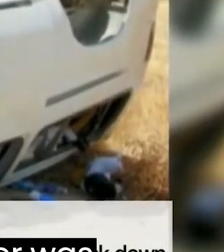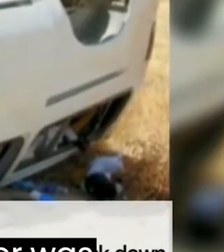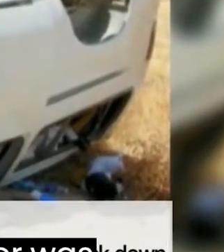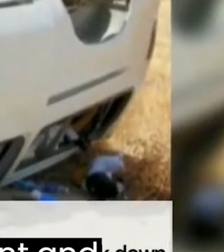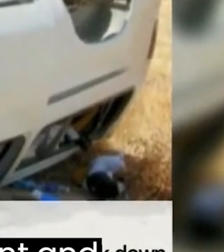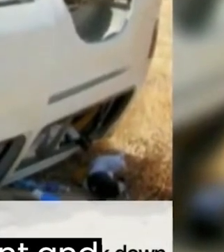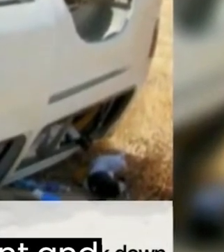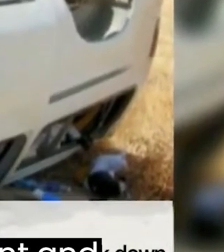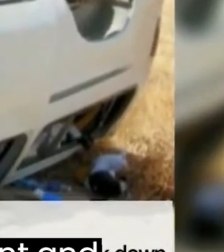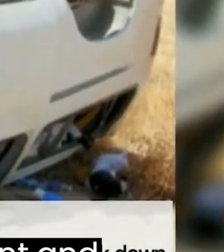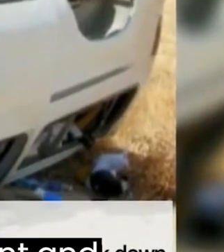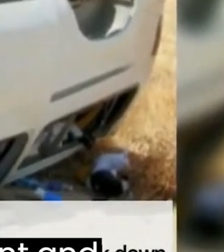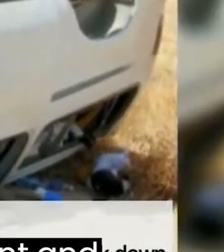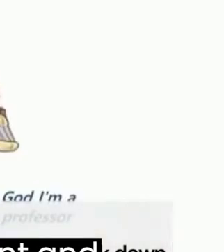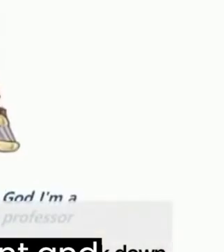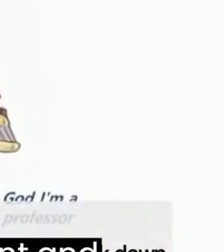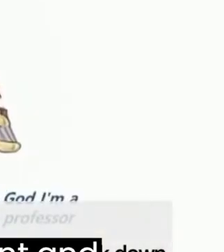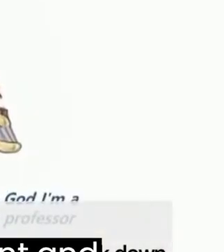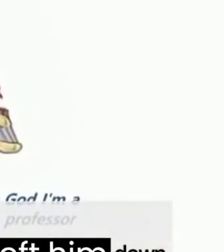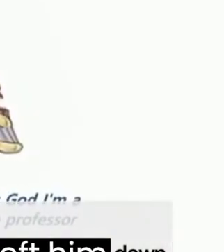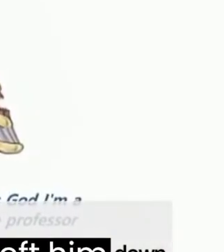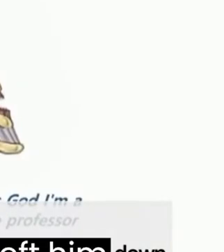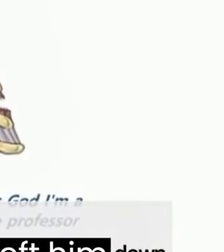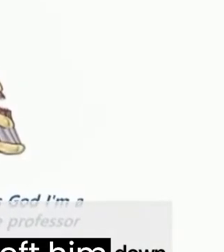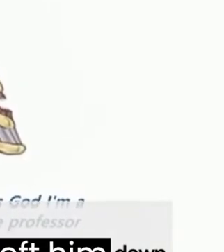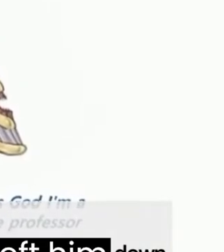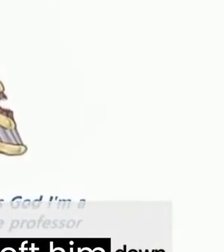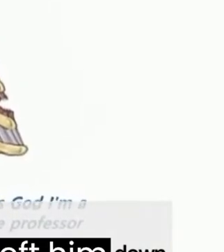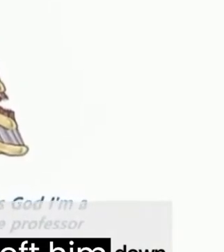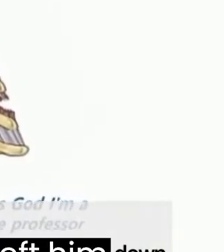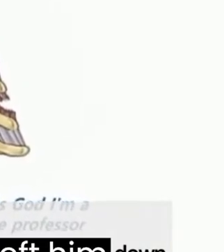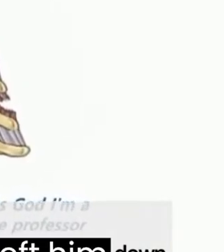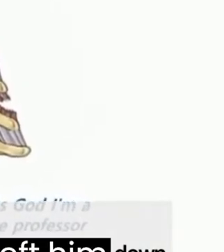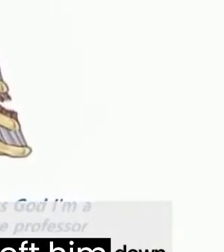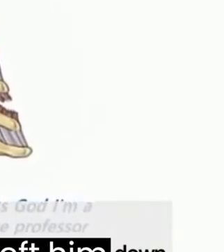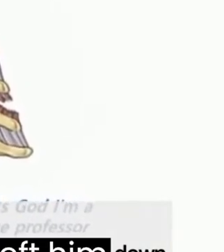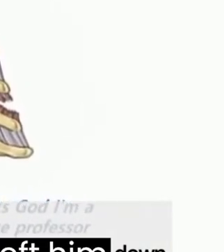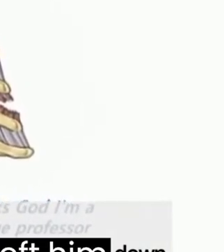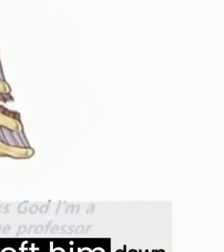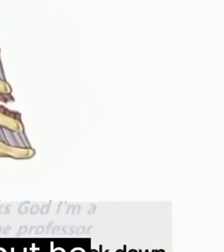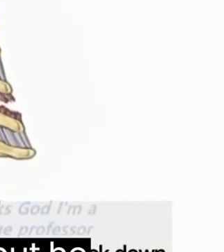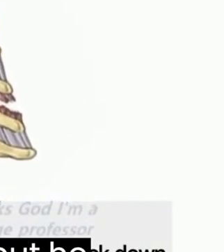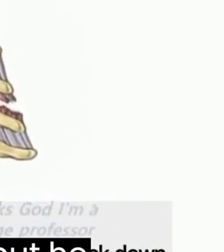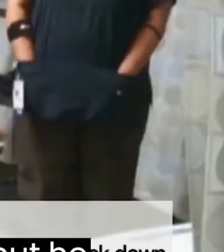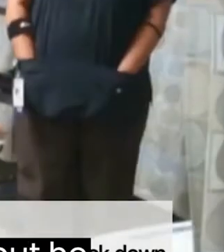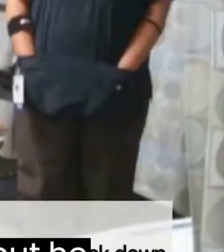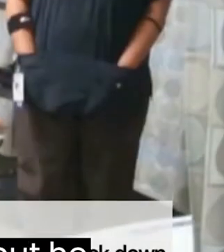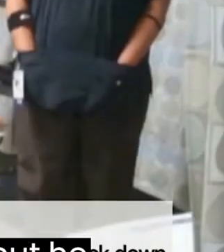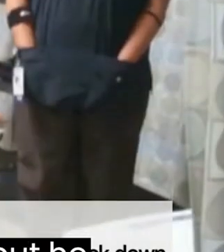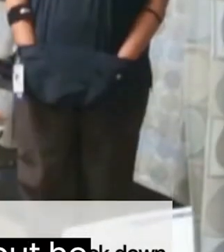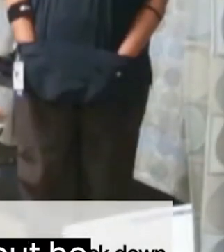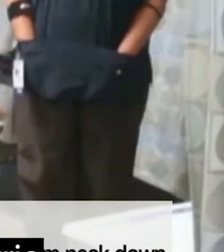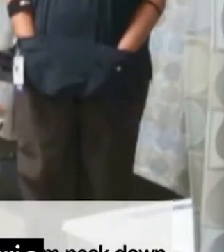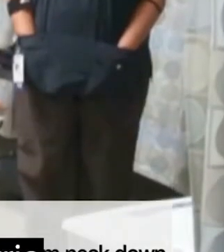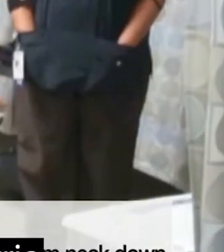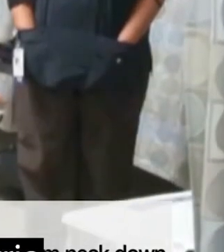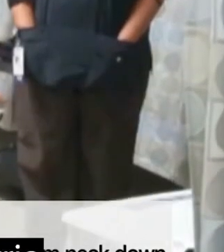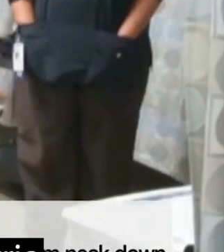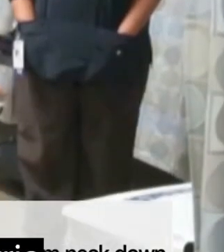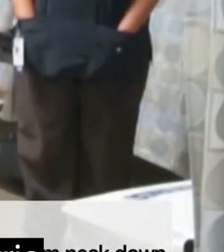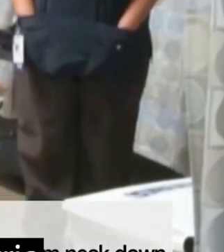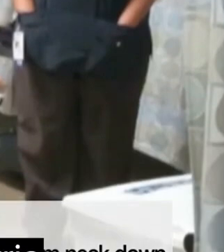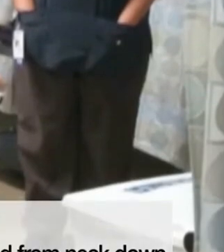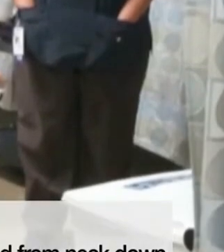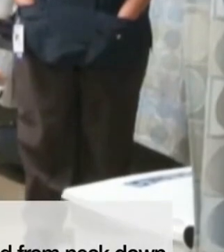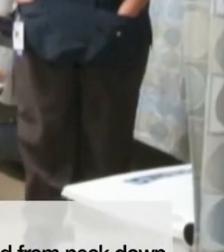the professor was critically injured in a road accident and became quadriplegic. The injury left him paralyzed from the neck down, but he returned to